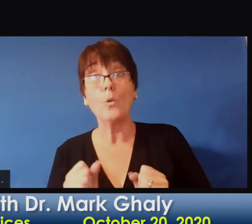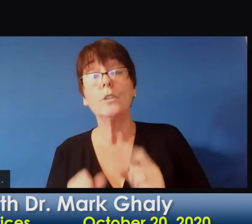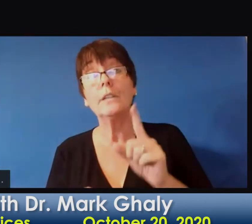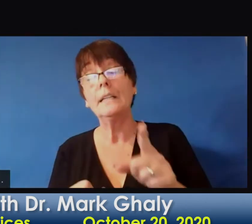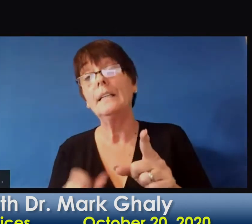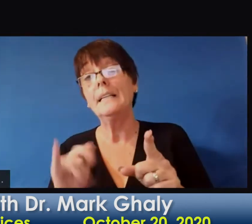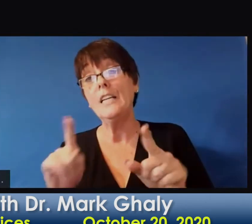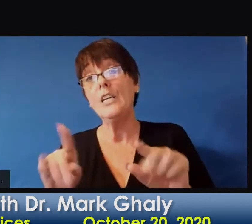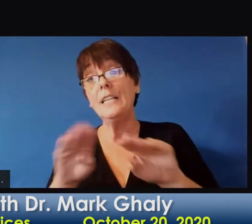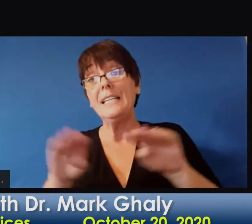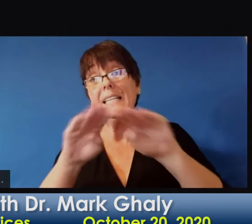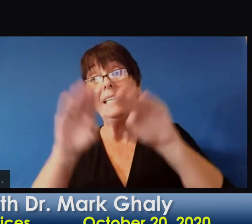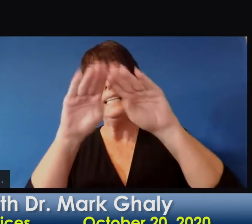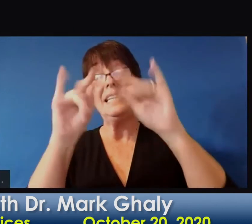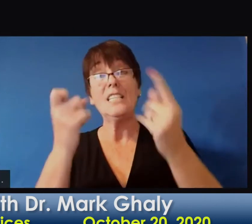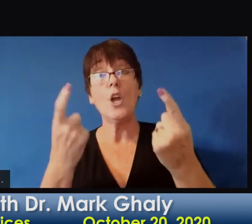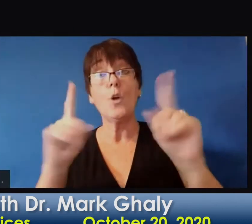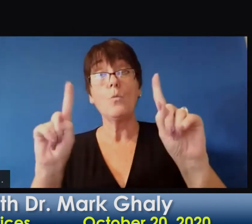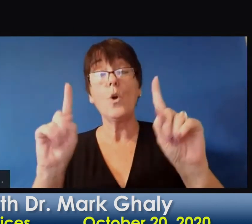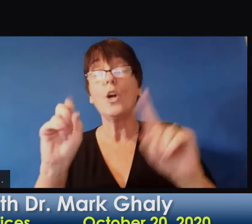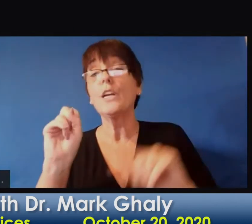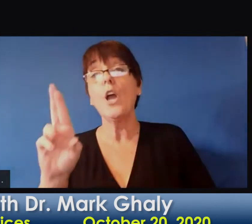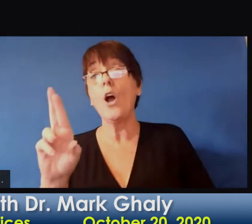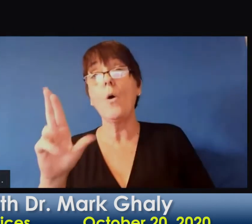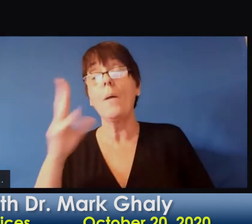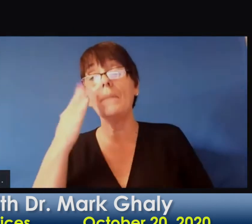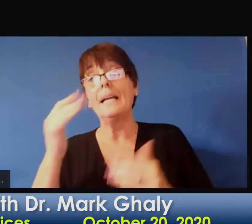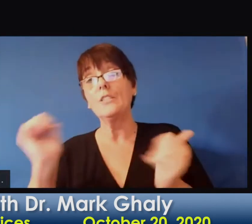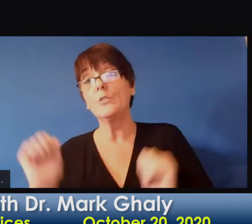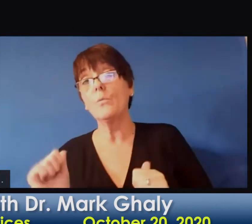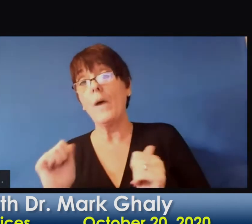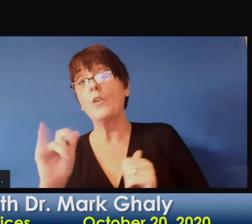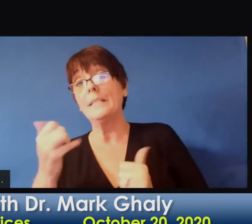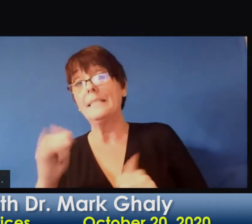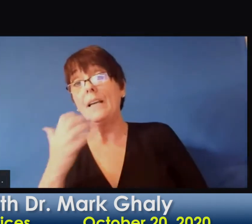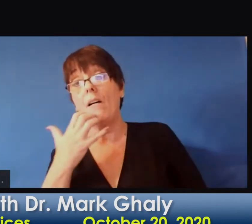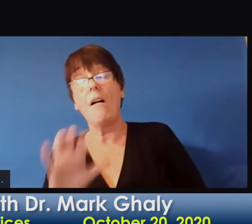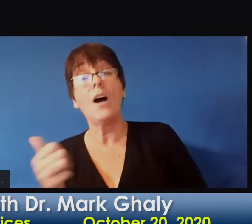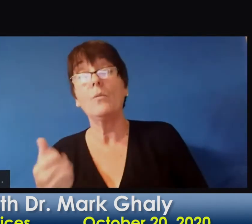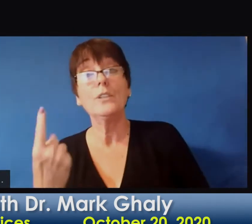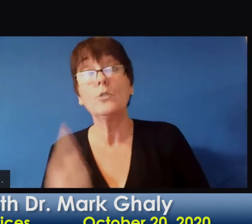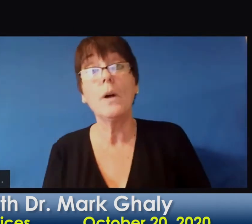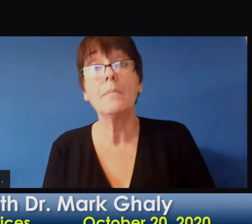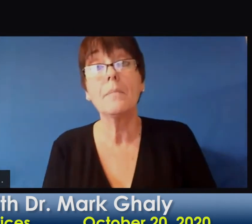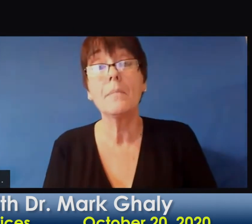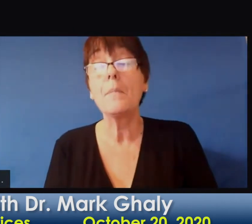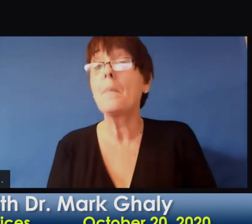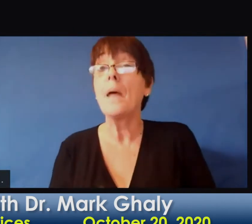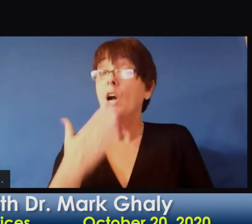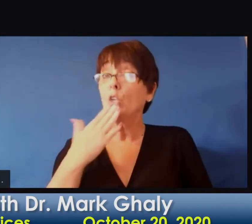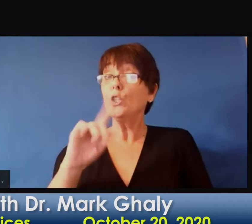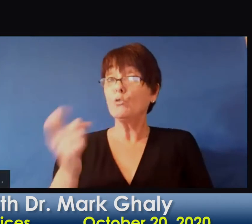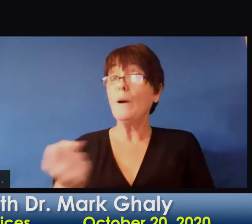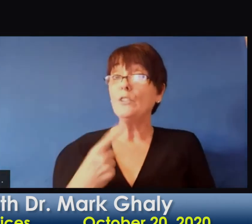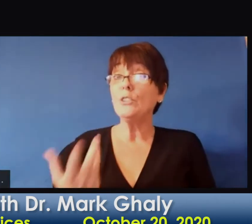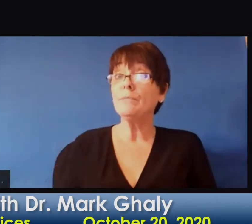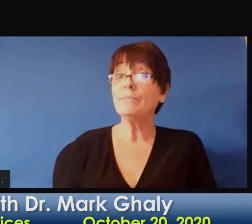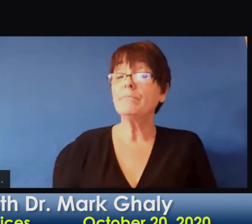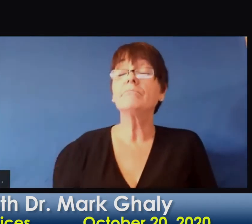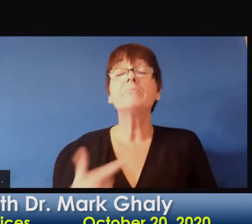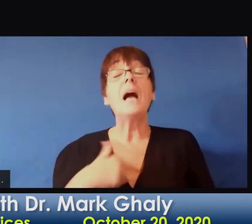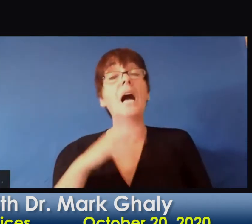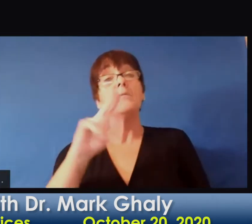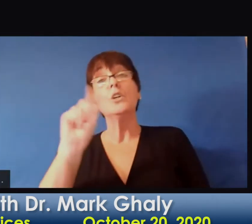tier system working, or are we just not in a bad spot because the weather is still hot? Great question. And so I'll just